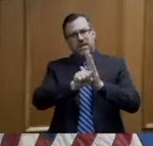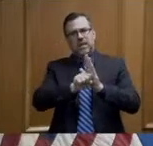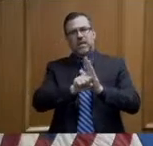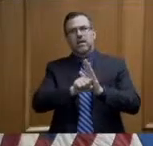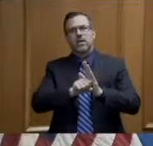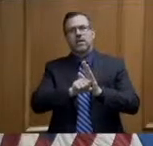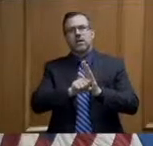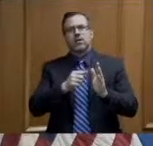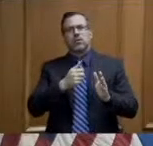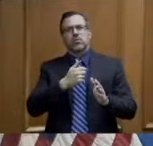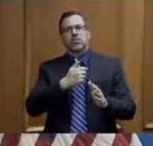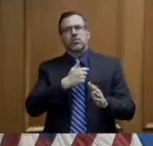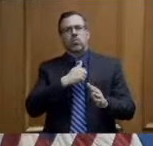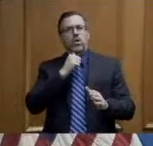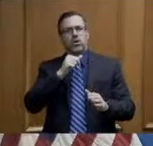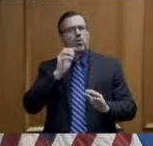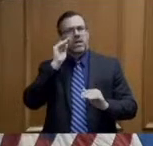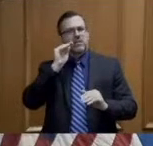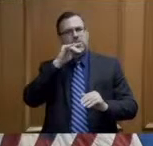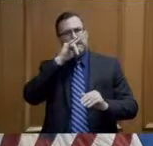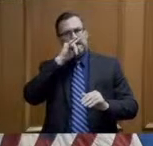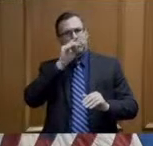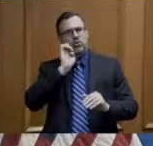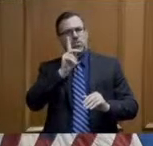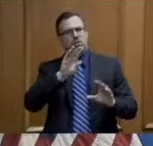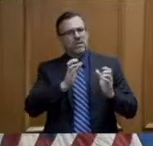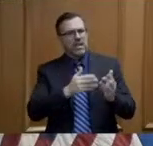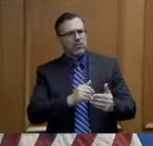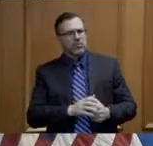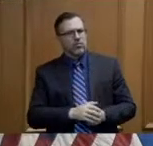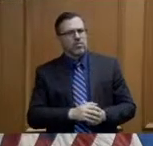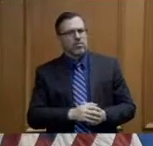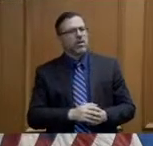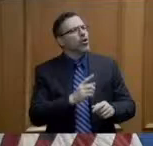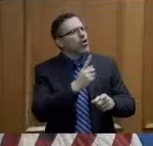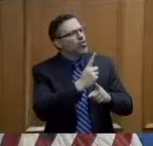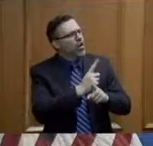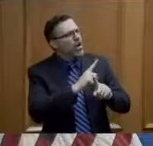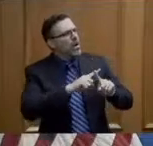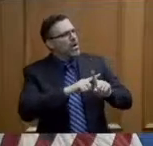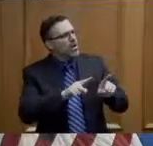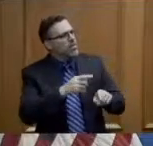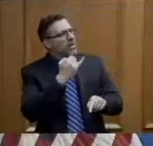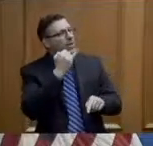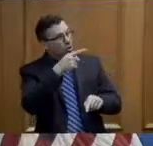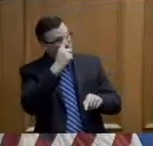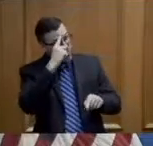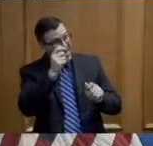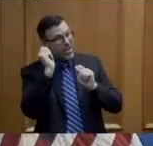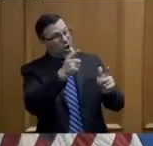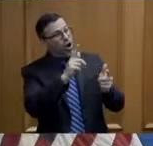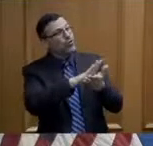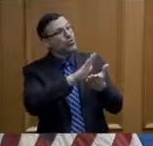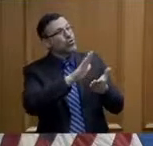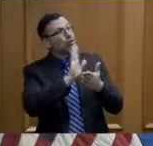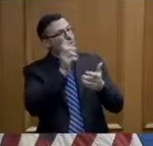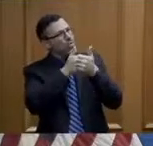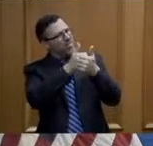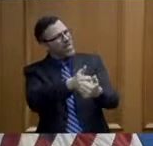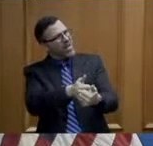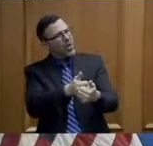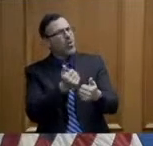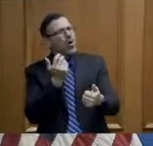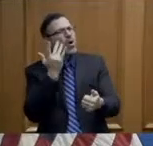back to the classroom. But if you're expecting all schools to follow this, why not just make it why